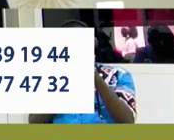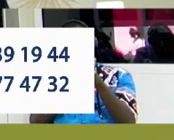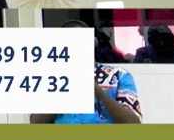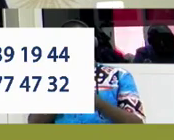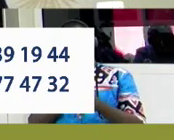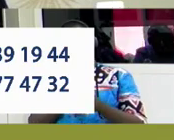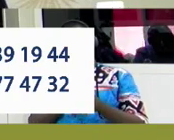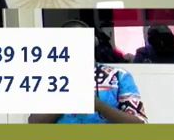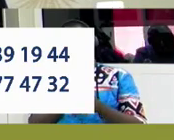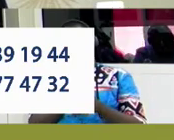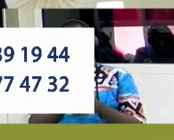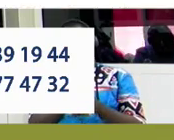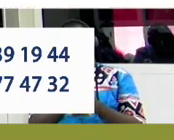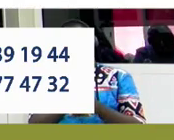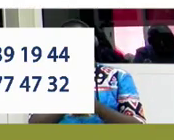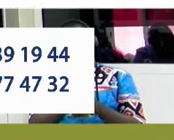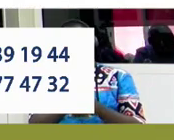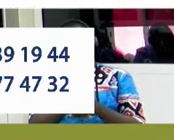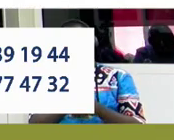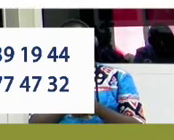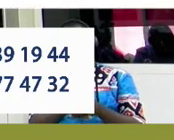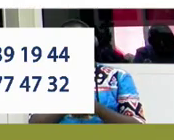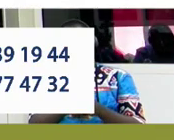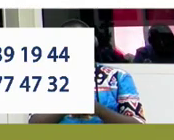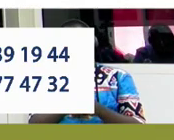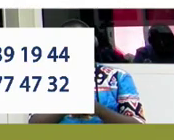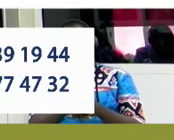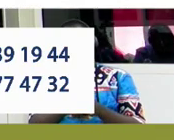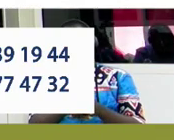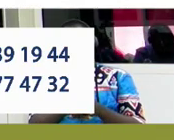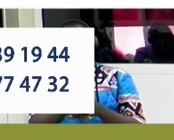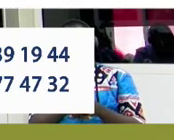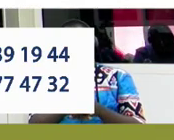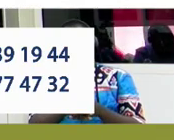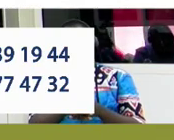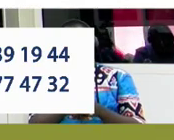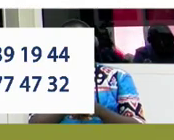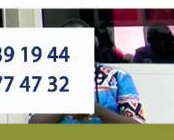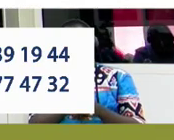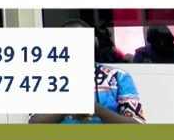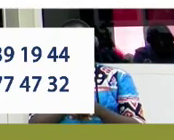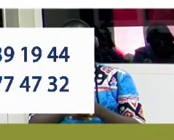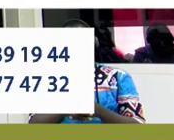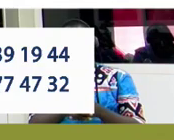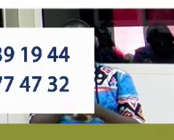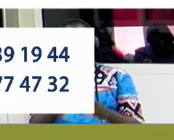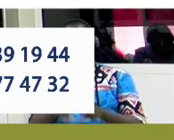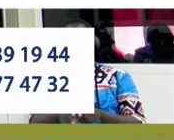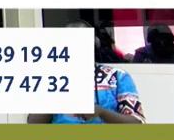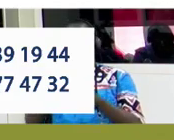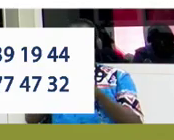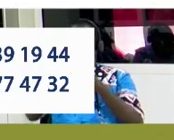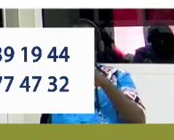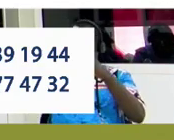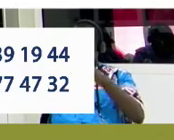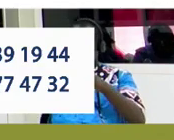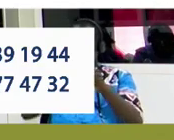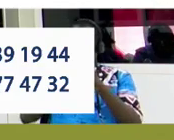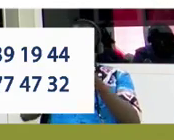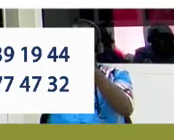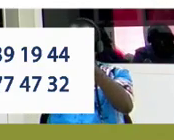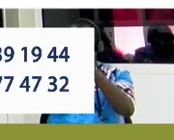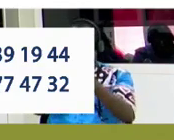Mm-hmm. No, sir, that time, to obey them or disobey them, no. Because when you see a